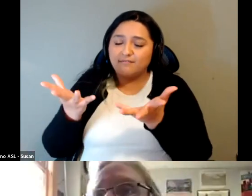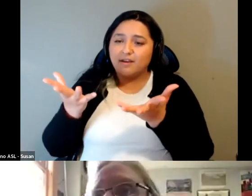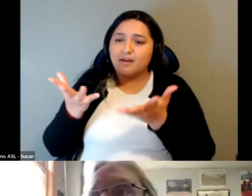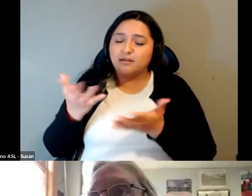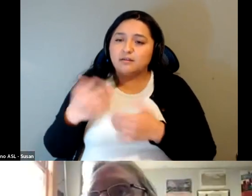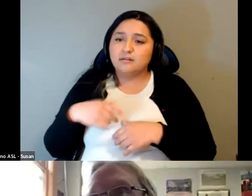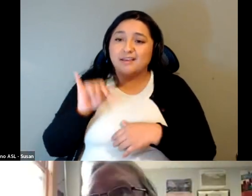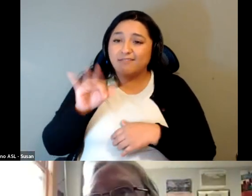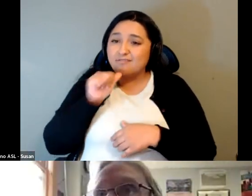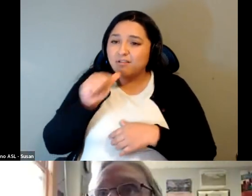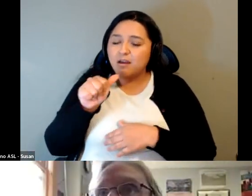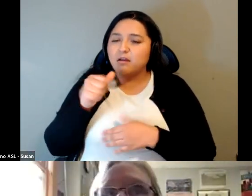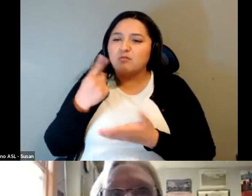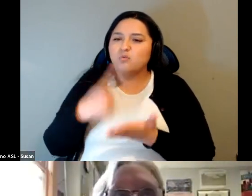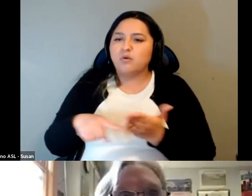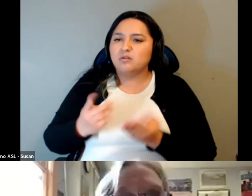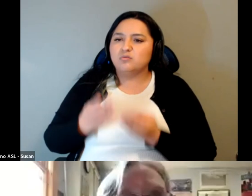suggested alternatives?